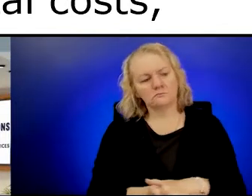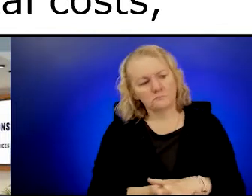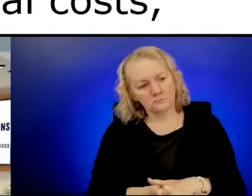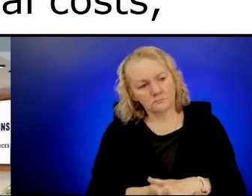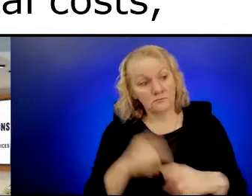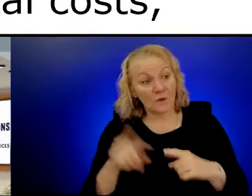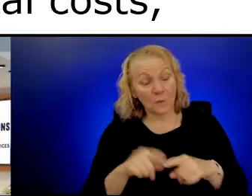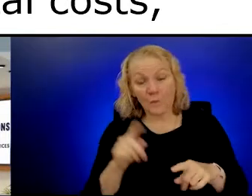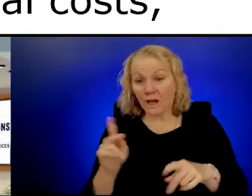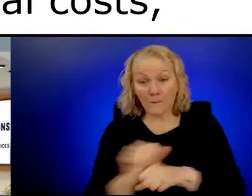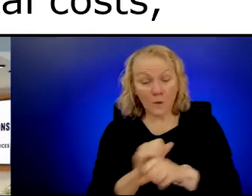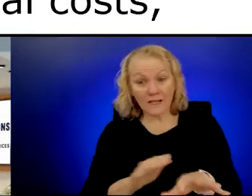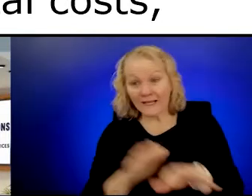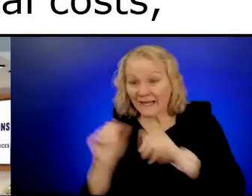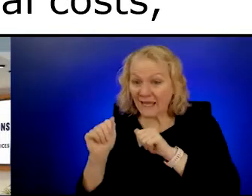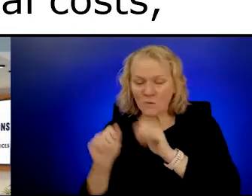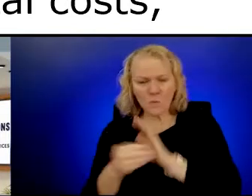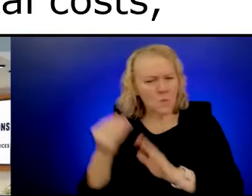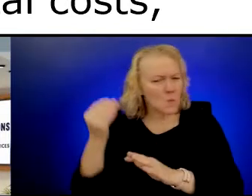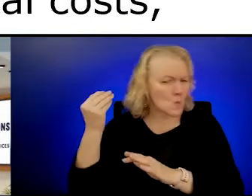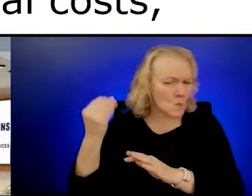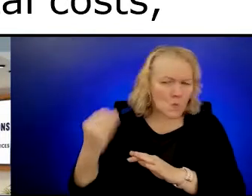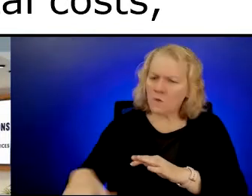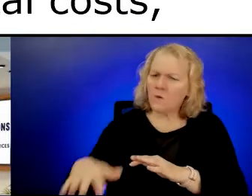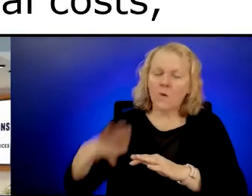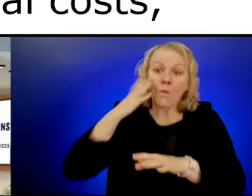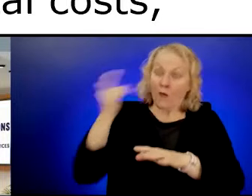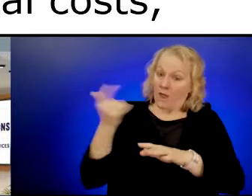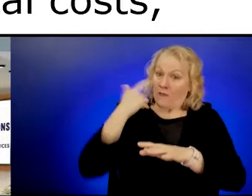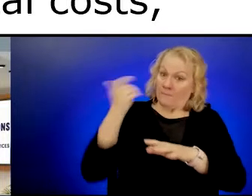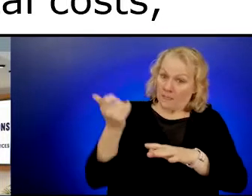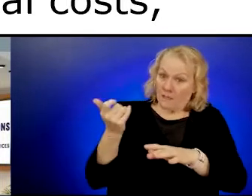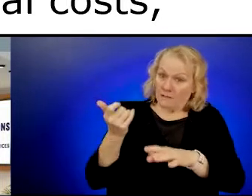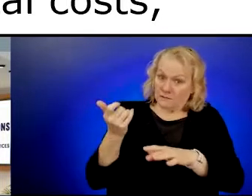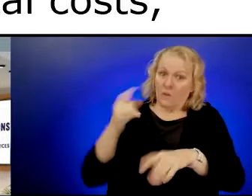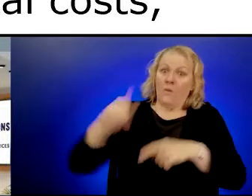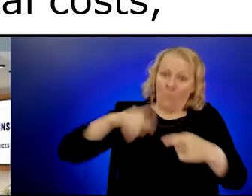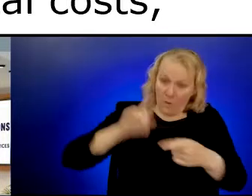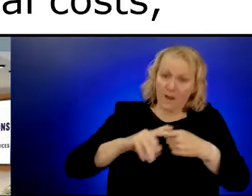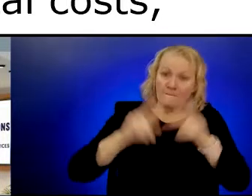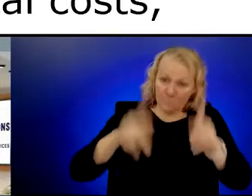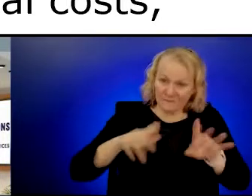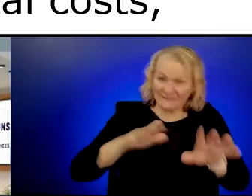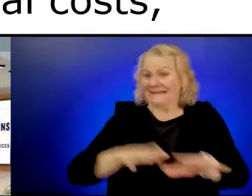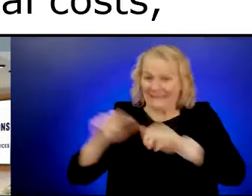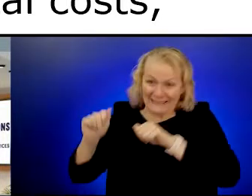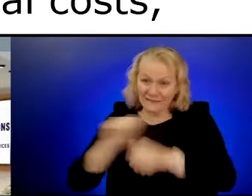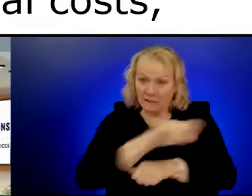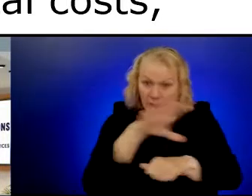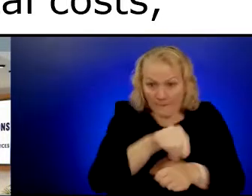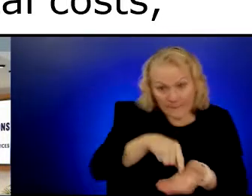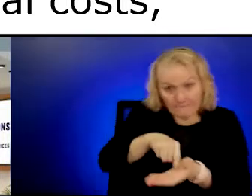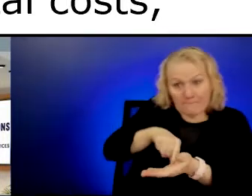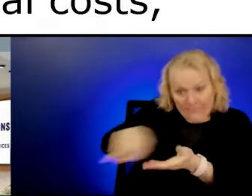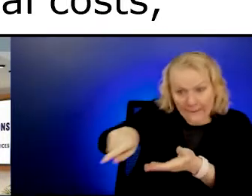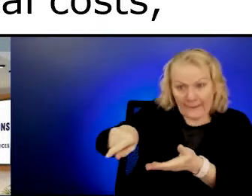is so expensive because organizations pay direct exit costs when an employee leaves, and they